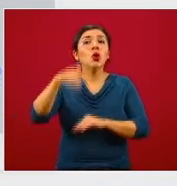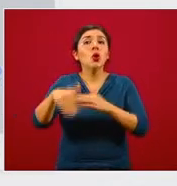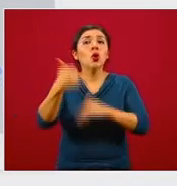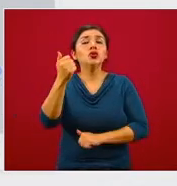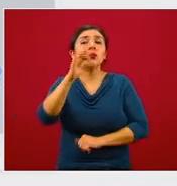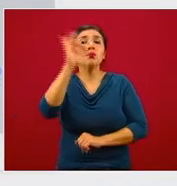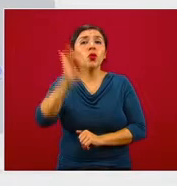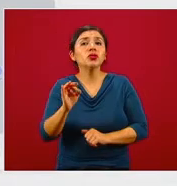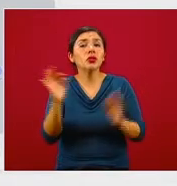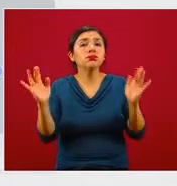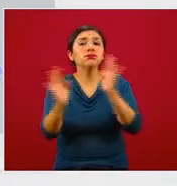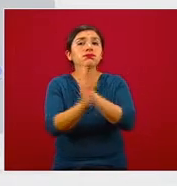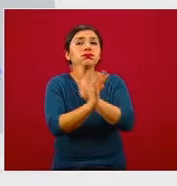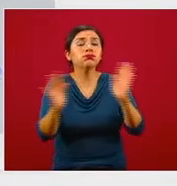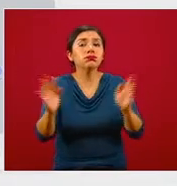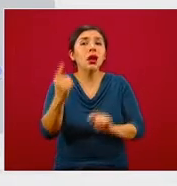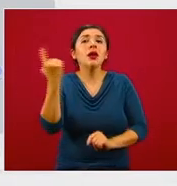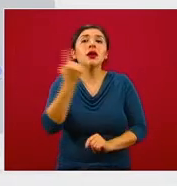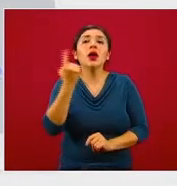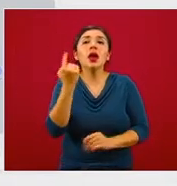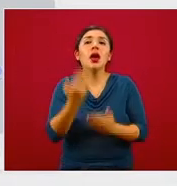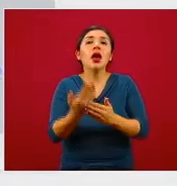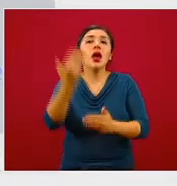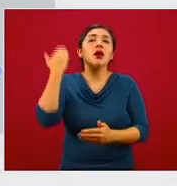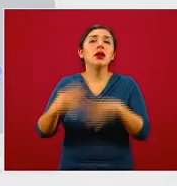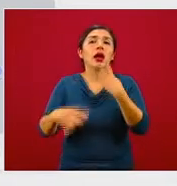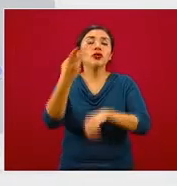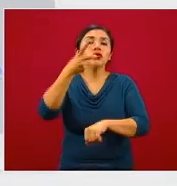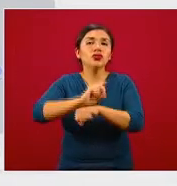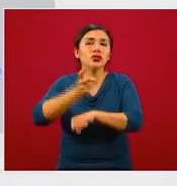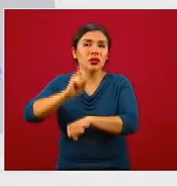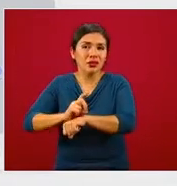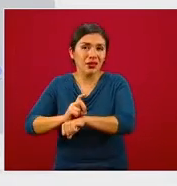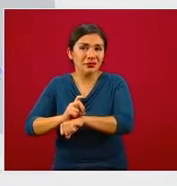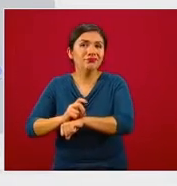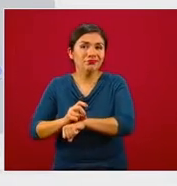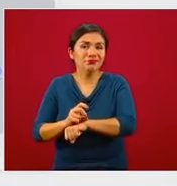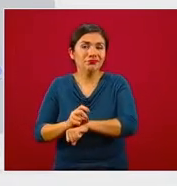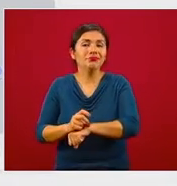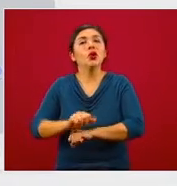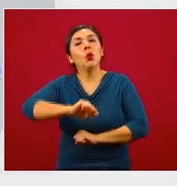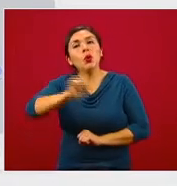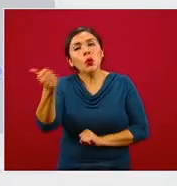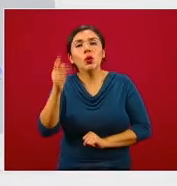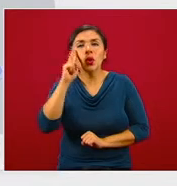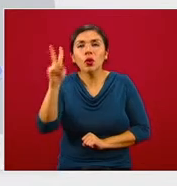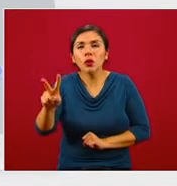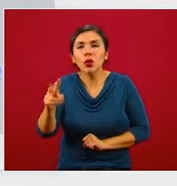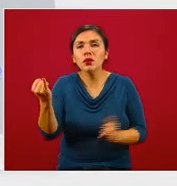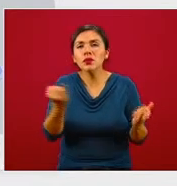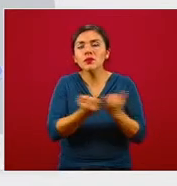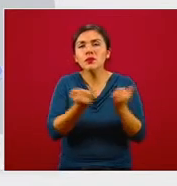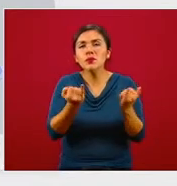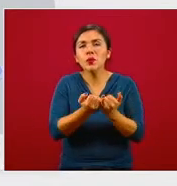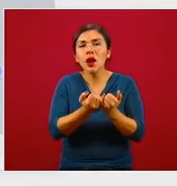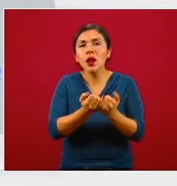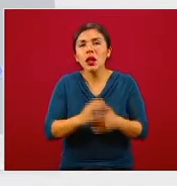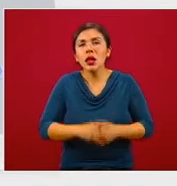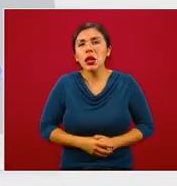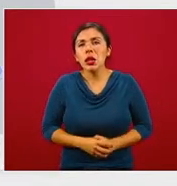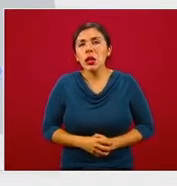14 days and then the last 7 days. So, for example, Baja California increased